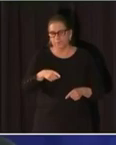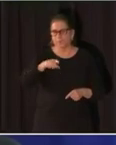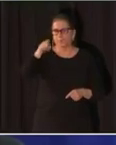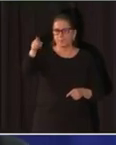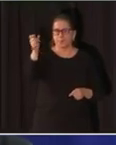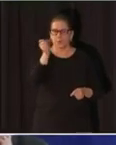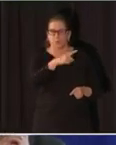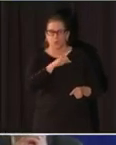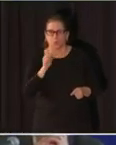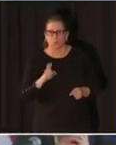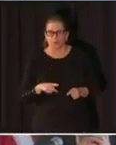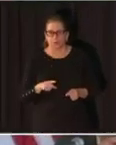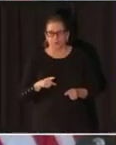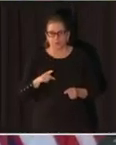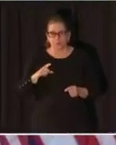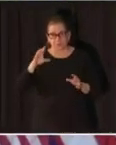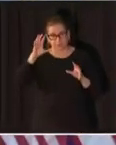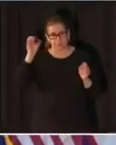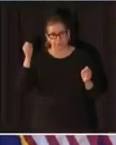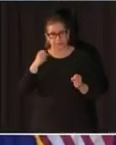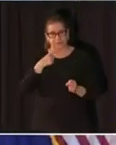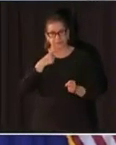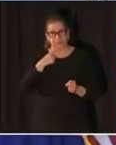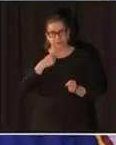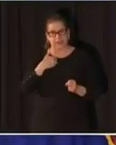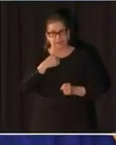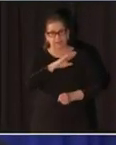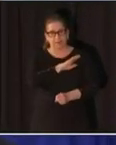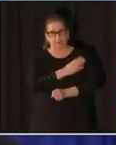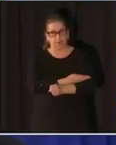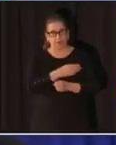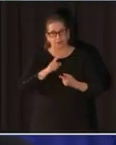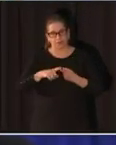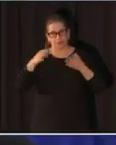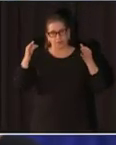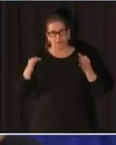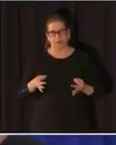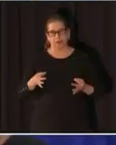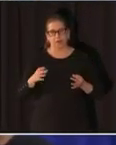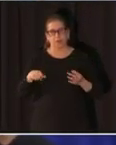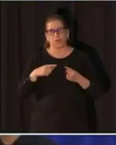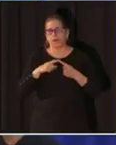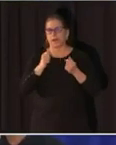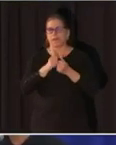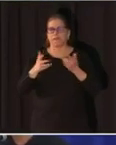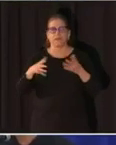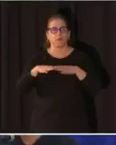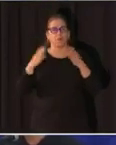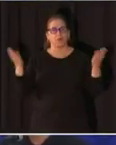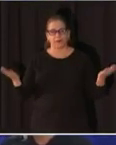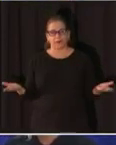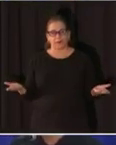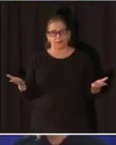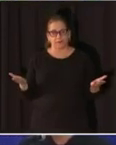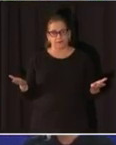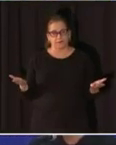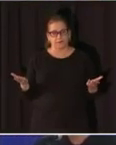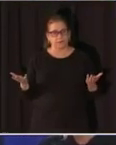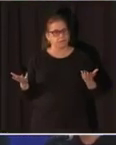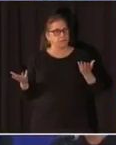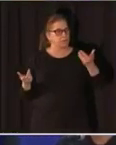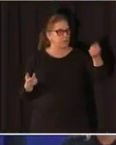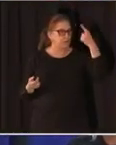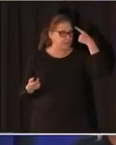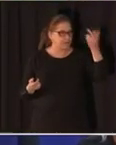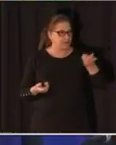when to have it extend closures. What's your response to him that he's the one that can call? Well, I think his